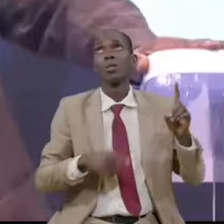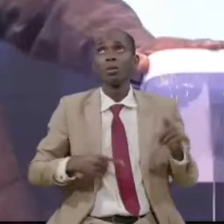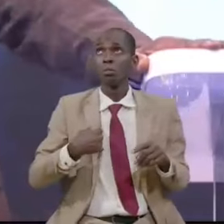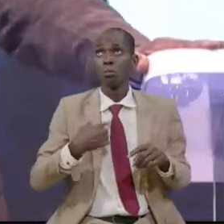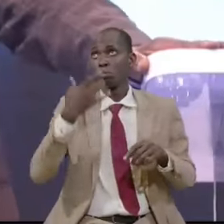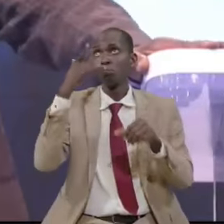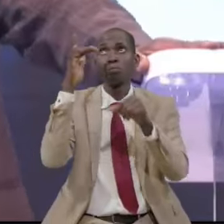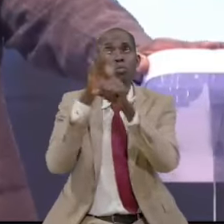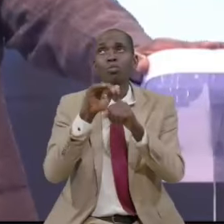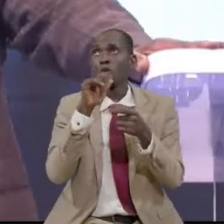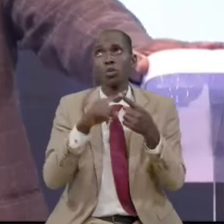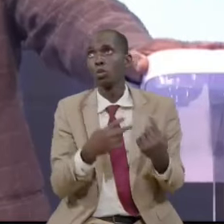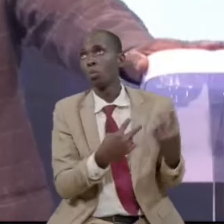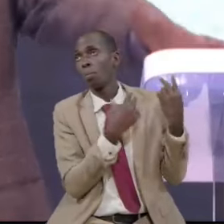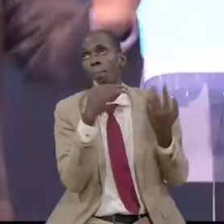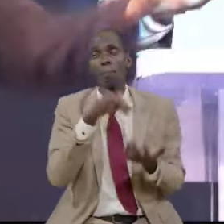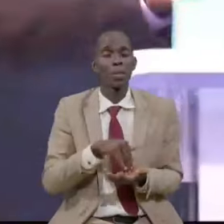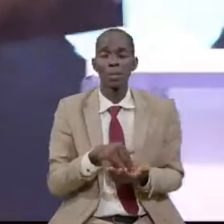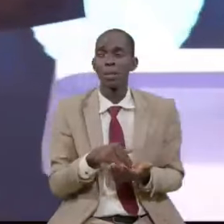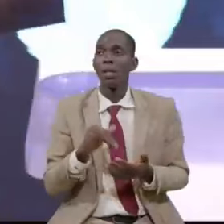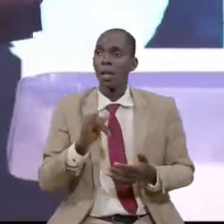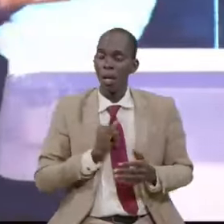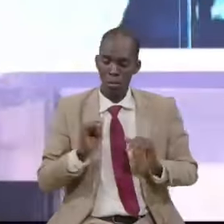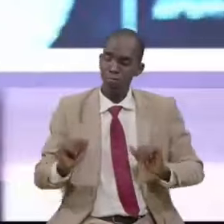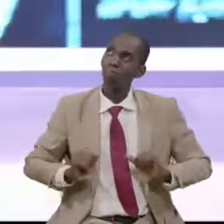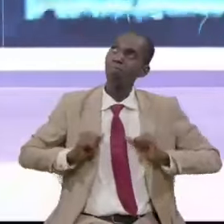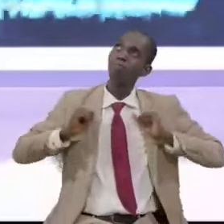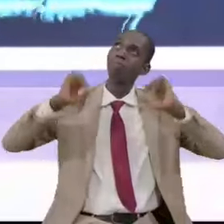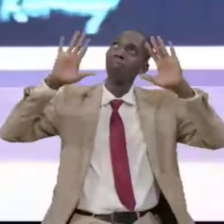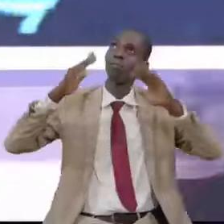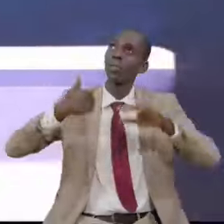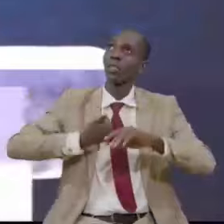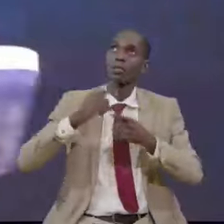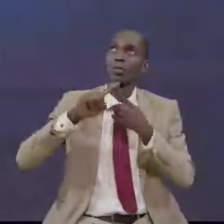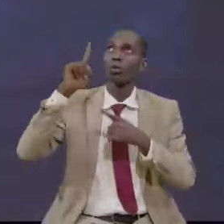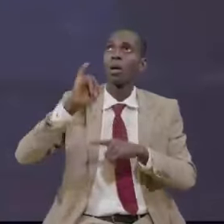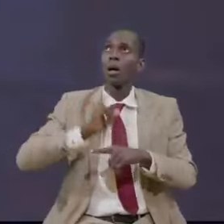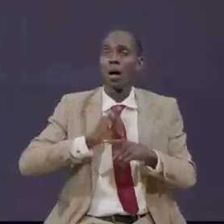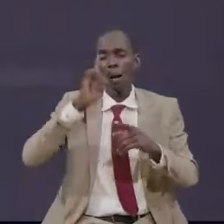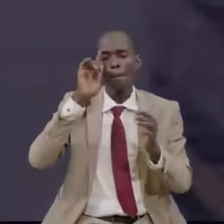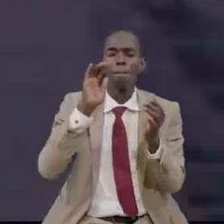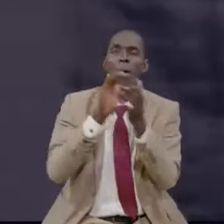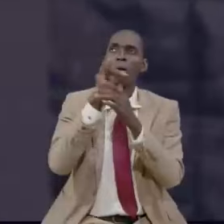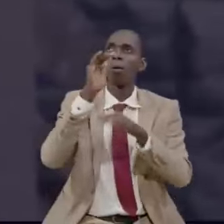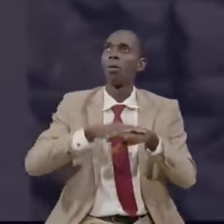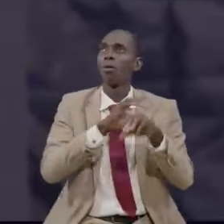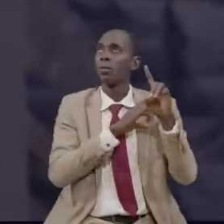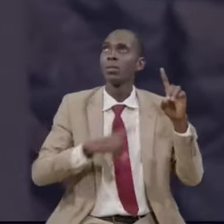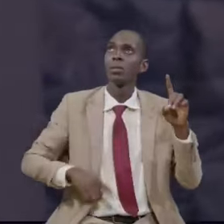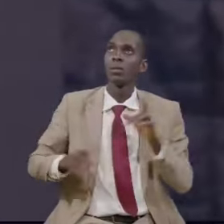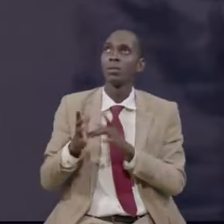give myself to you. I believe on the Lord Jesus Christ today. And